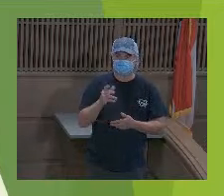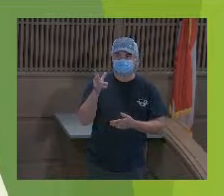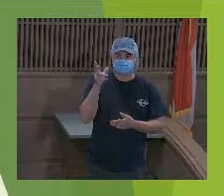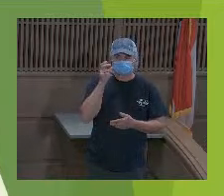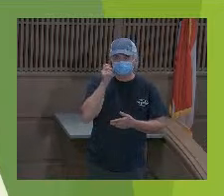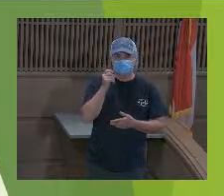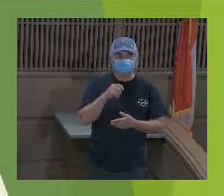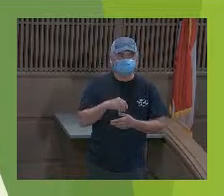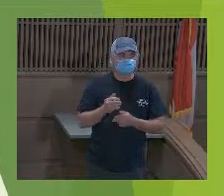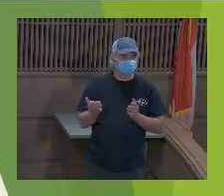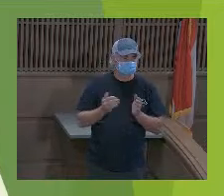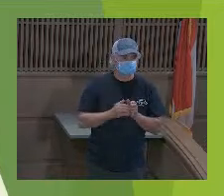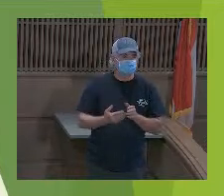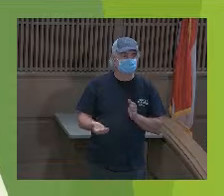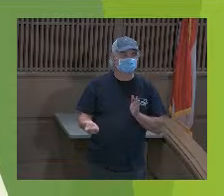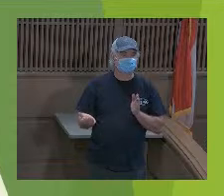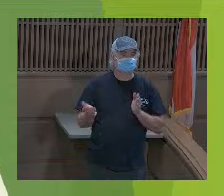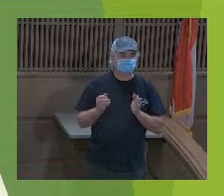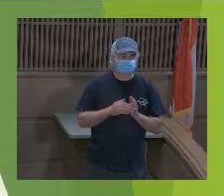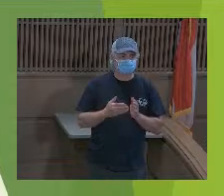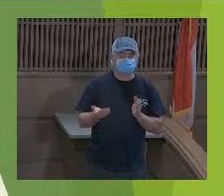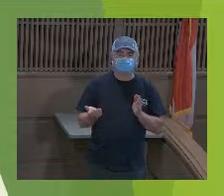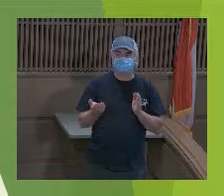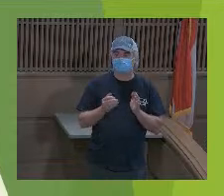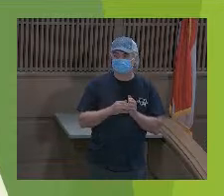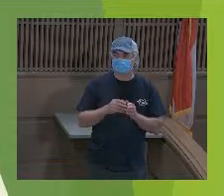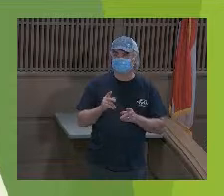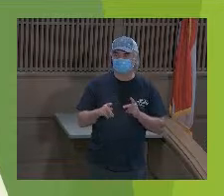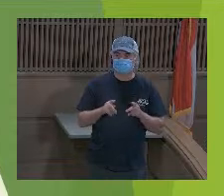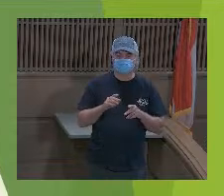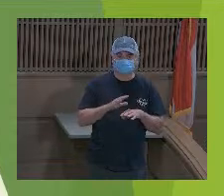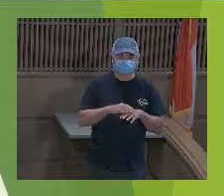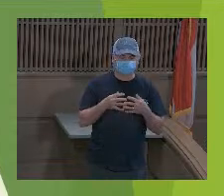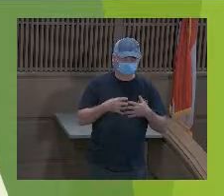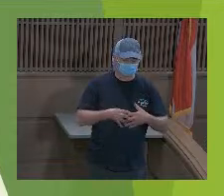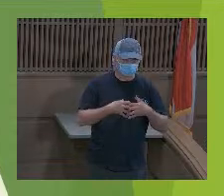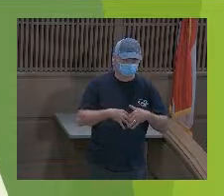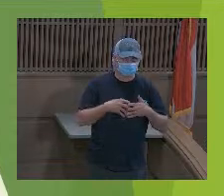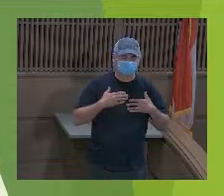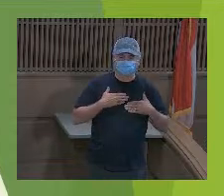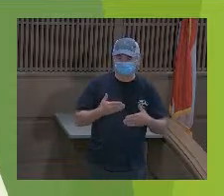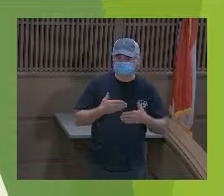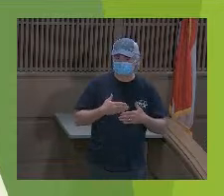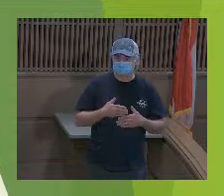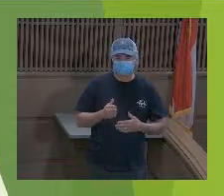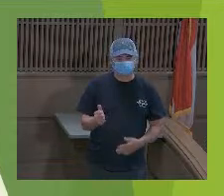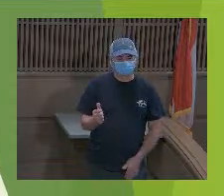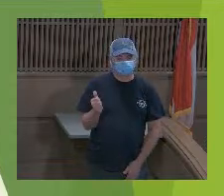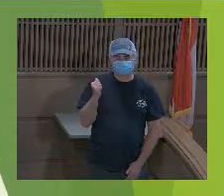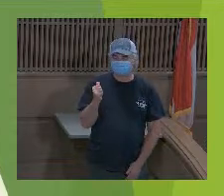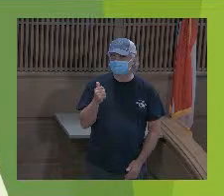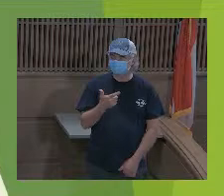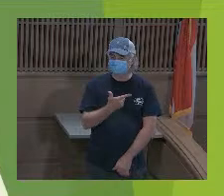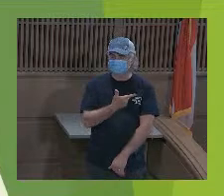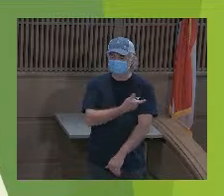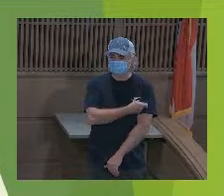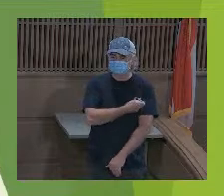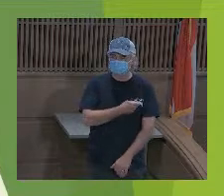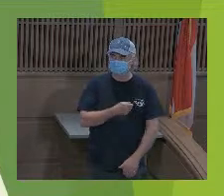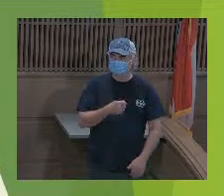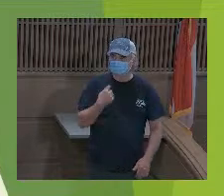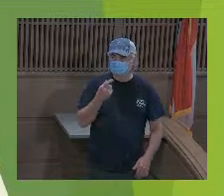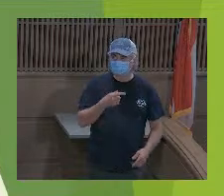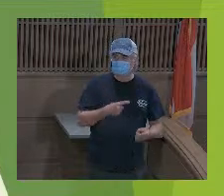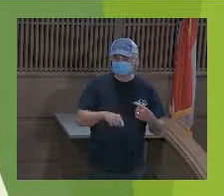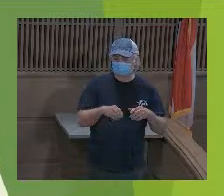again of people who are on ventilators, who refuse to be vaccinated, and those who are coming out of